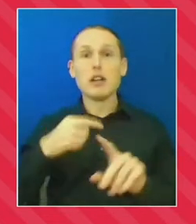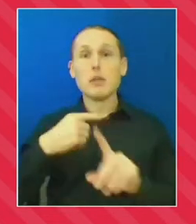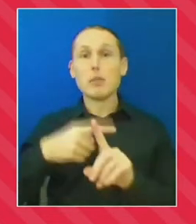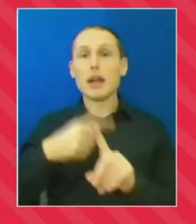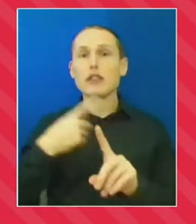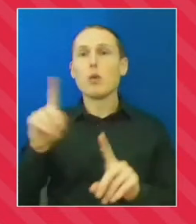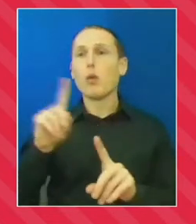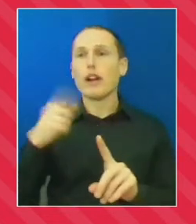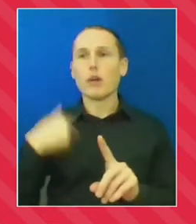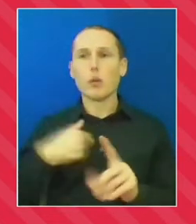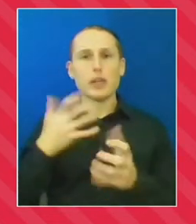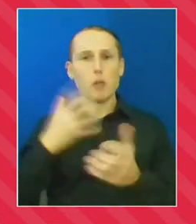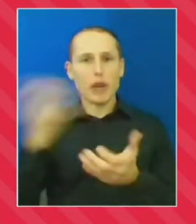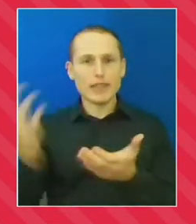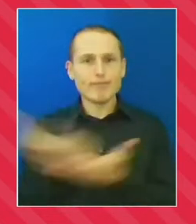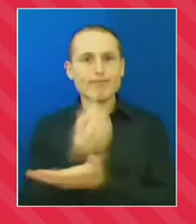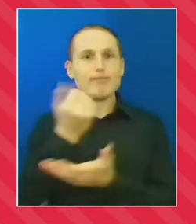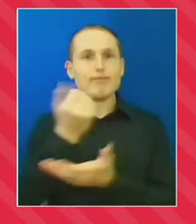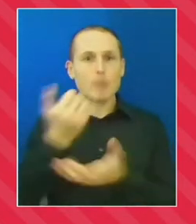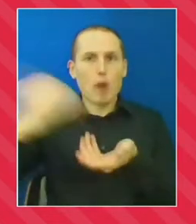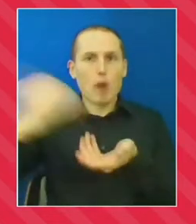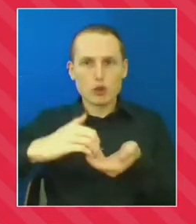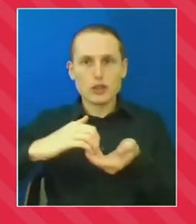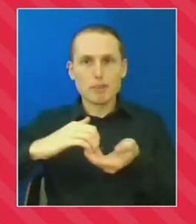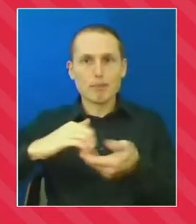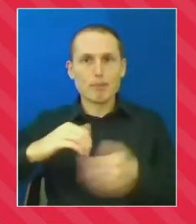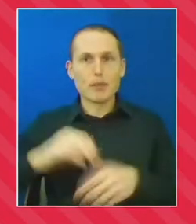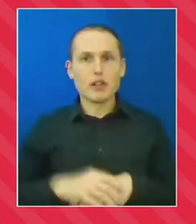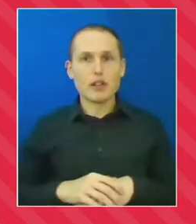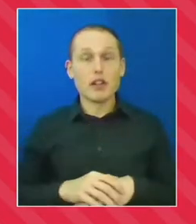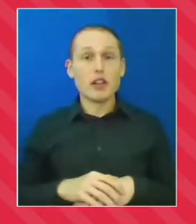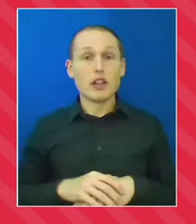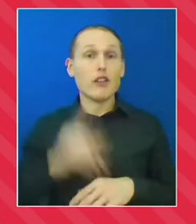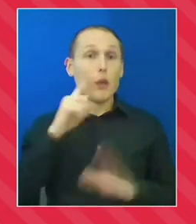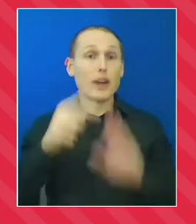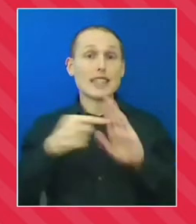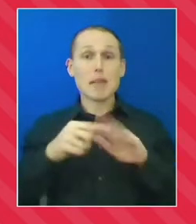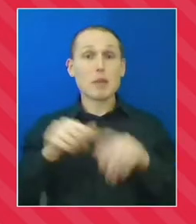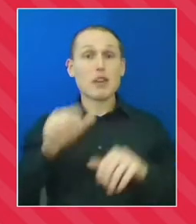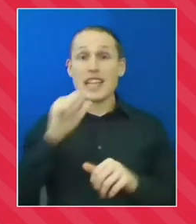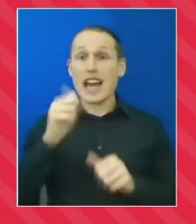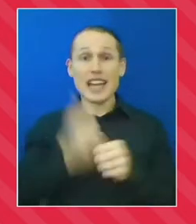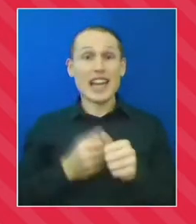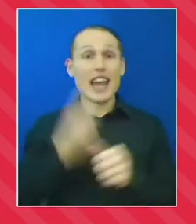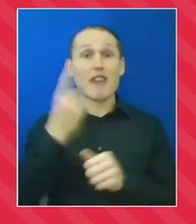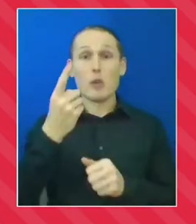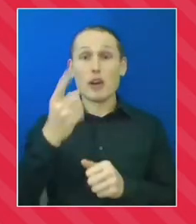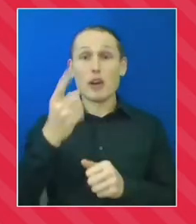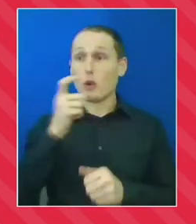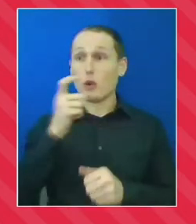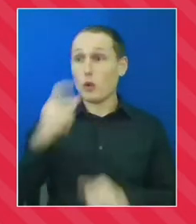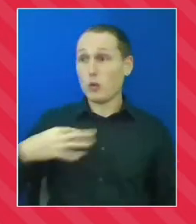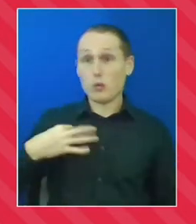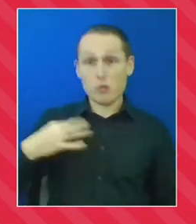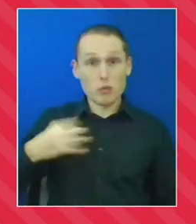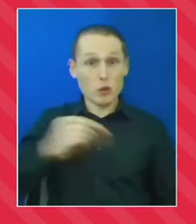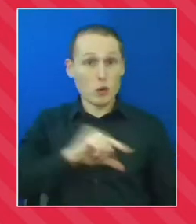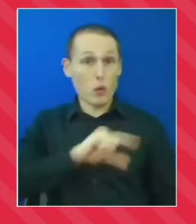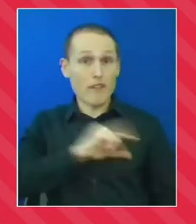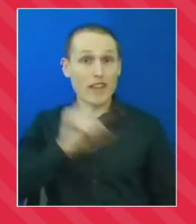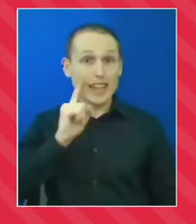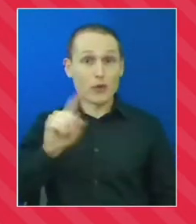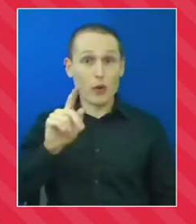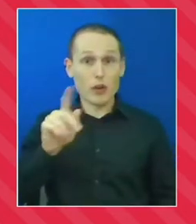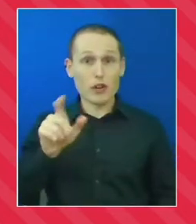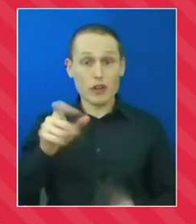So for example, not all of those who are eligible for our programs are participating. This is true for about 1 in 2